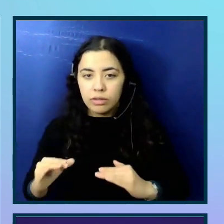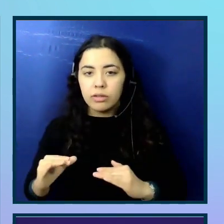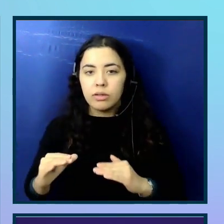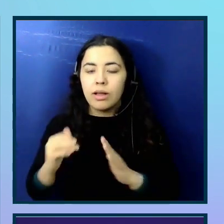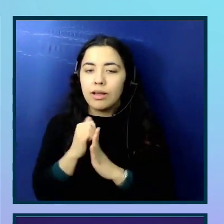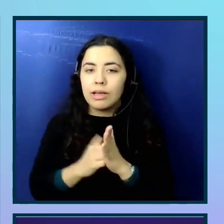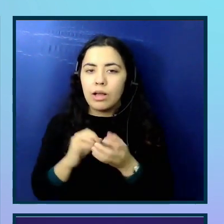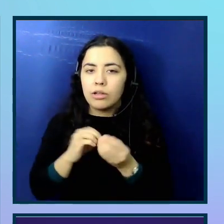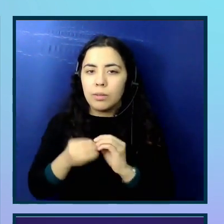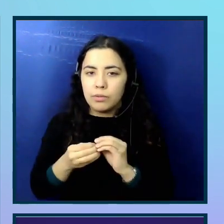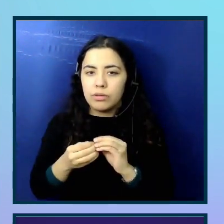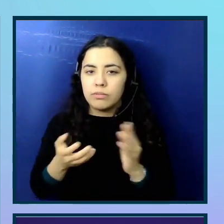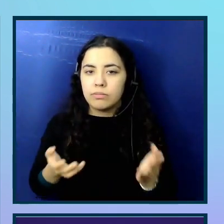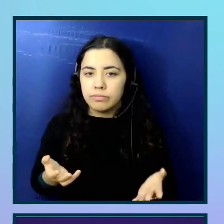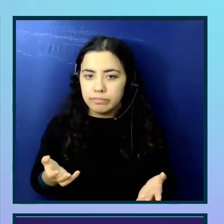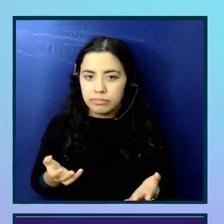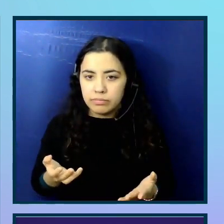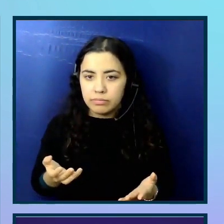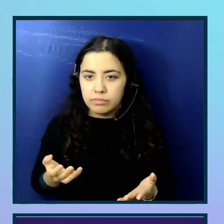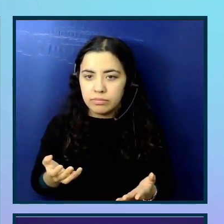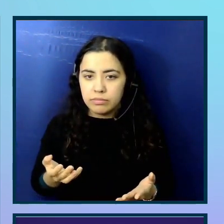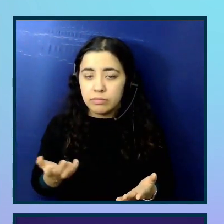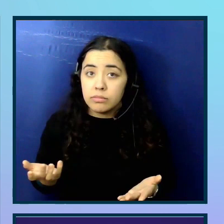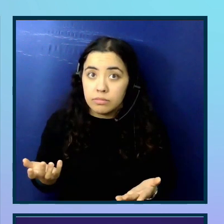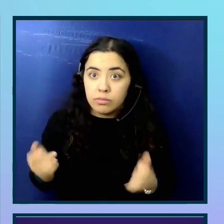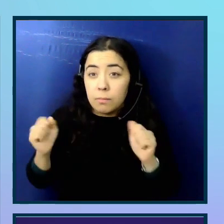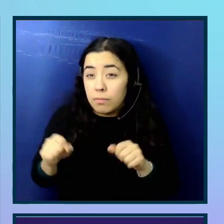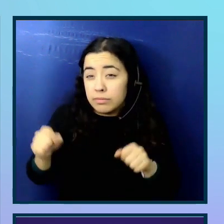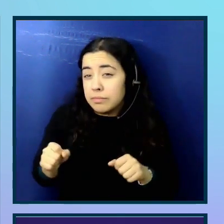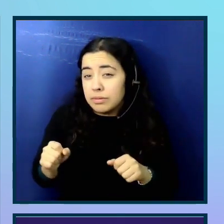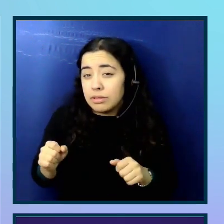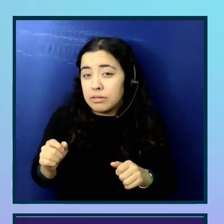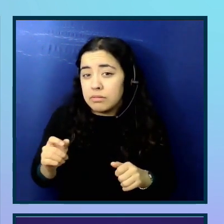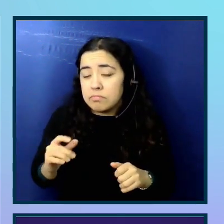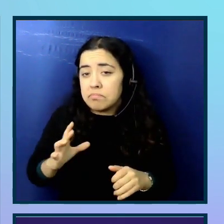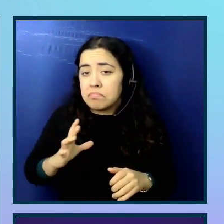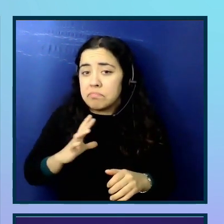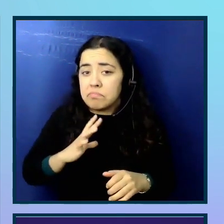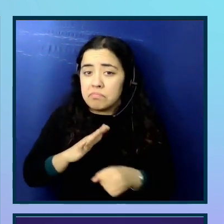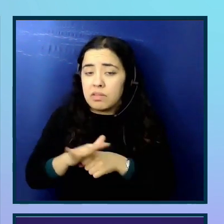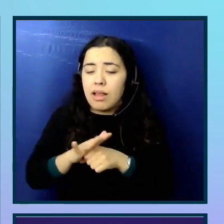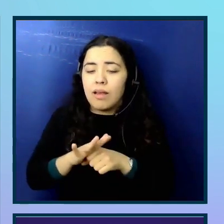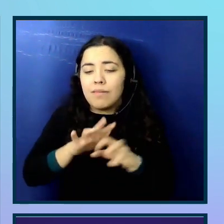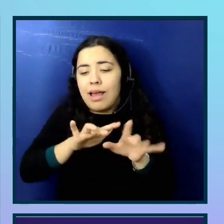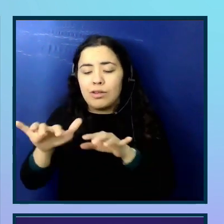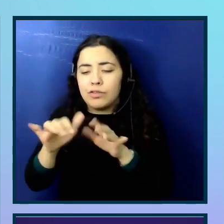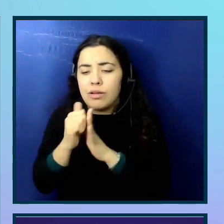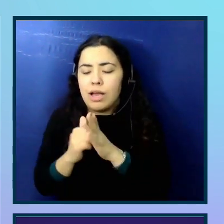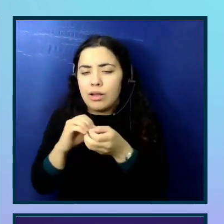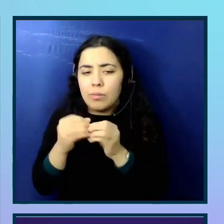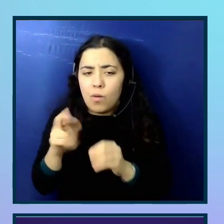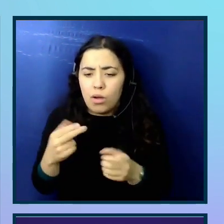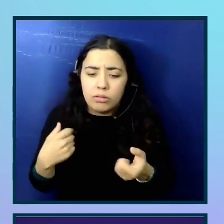account number. So that could potentially be robust enough, enter account number, or it could be useless. Like